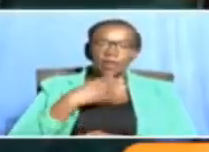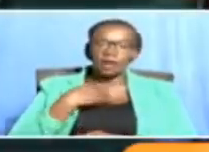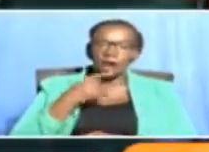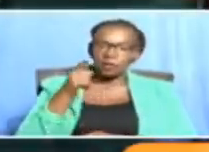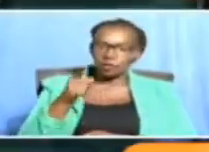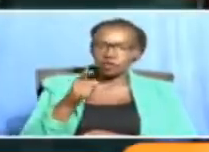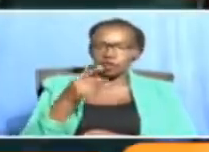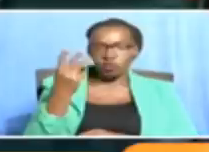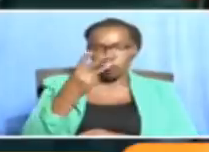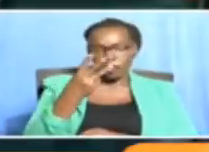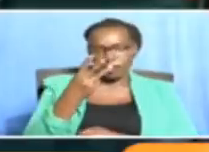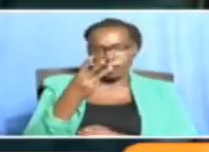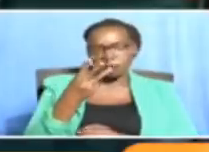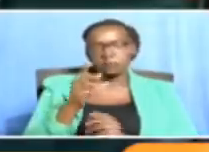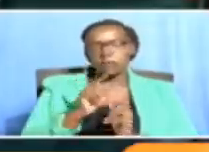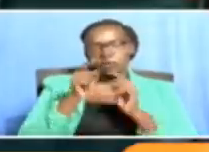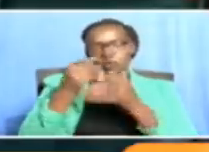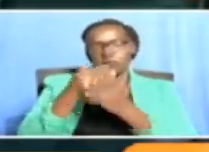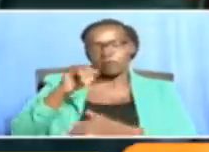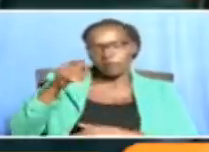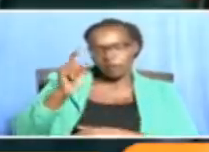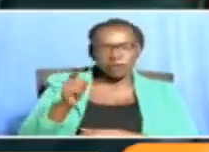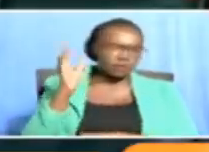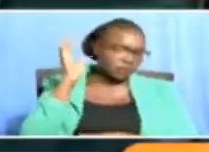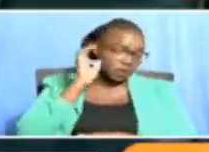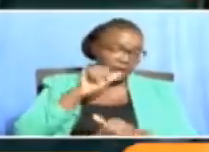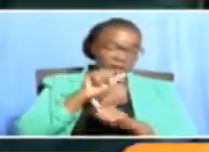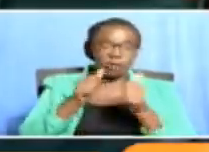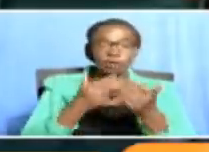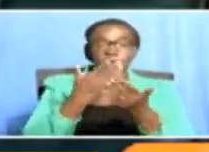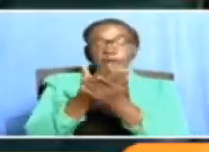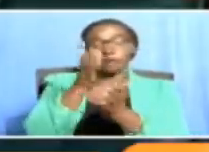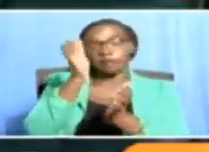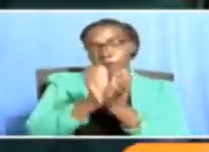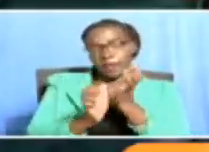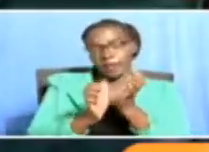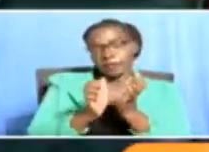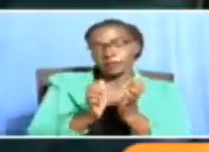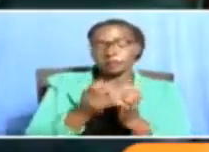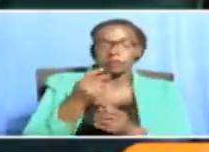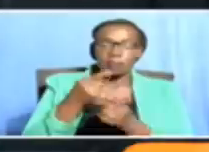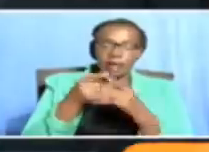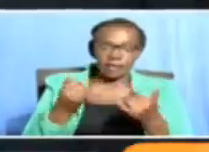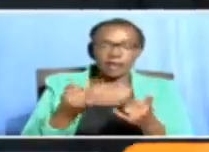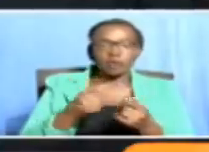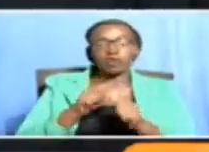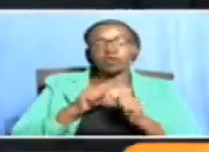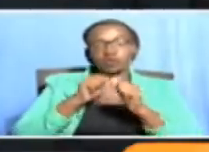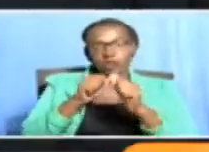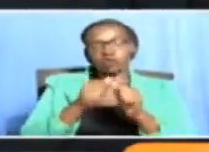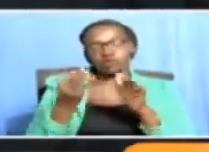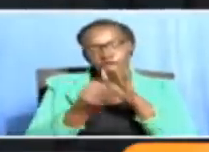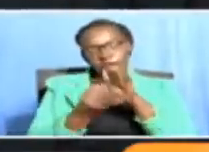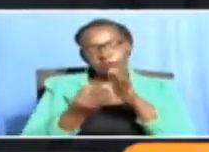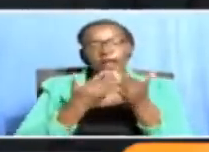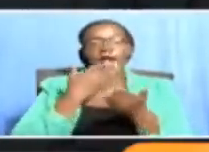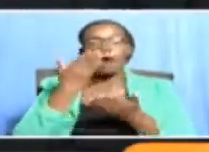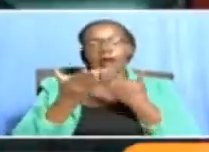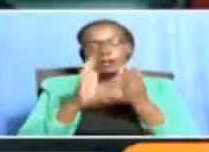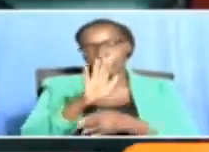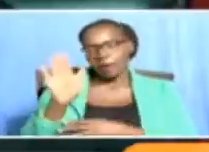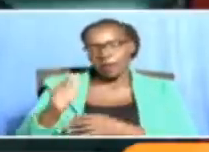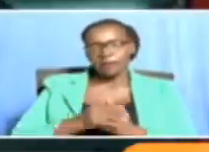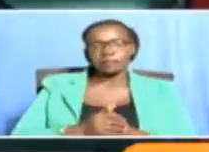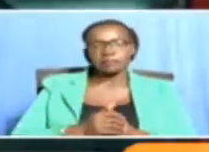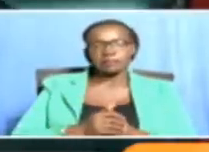can go and get a date for the hearing of the application. In the meantime, you can file your responses. The mention of the bail application case